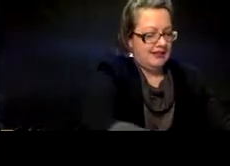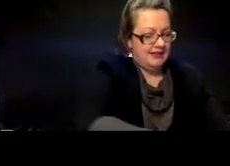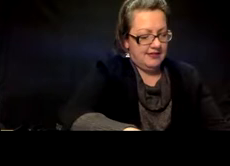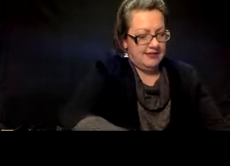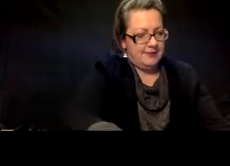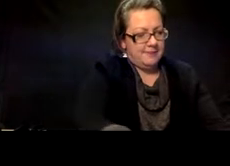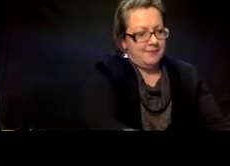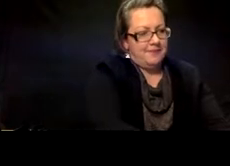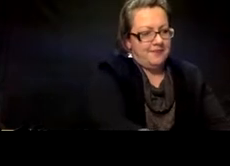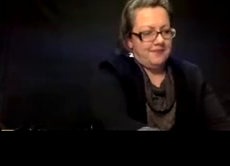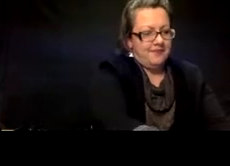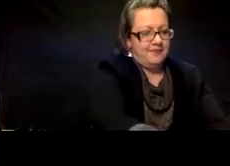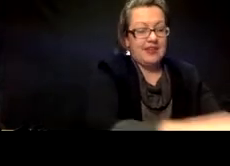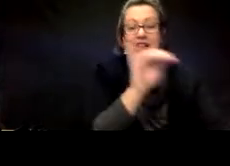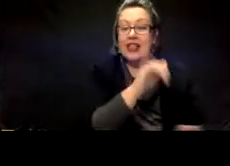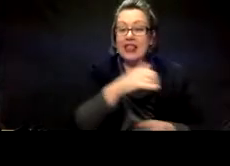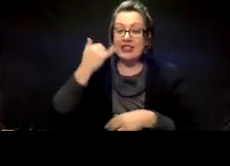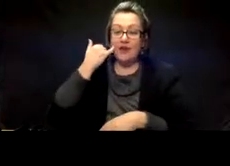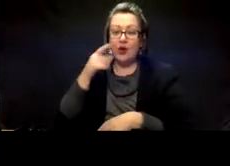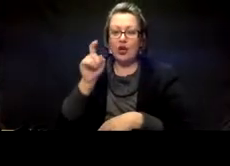you can see